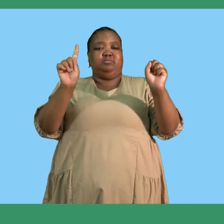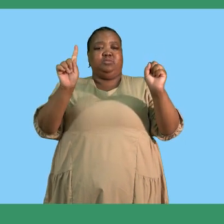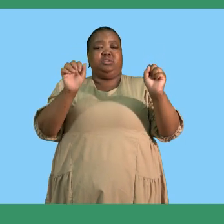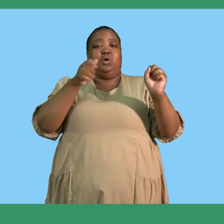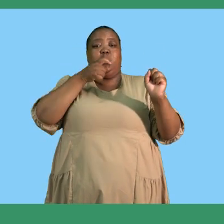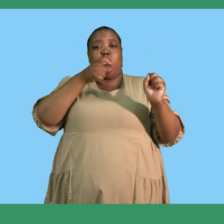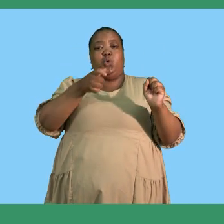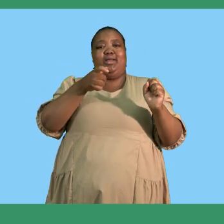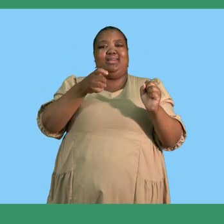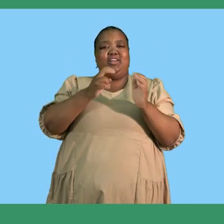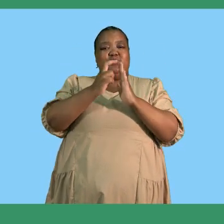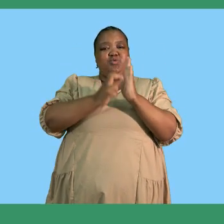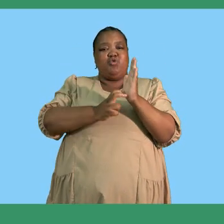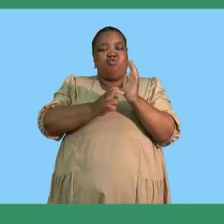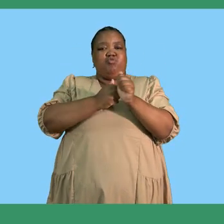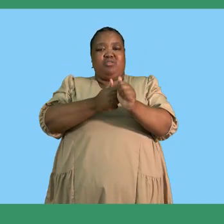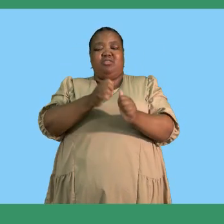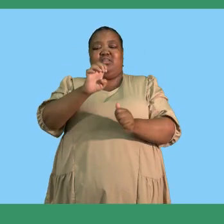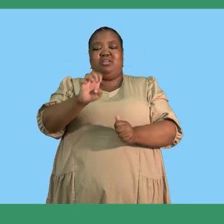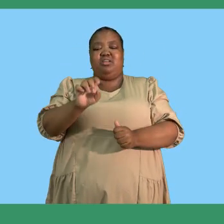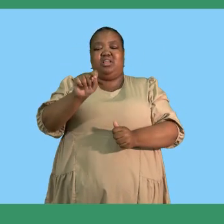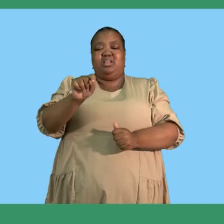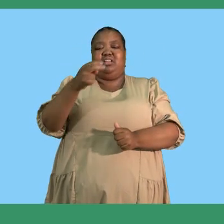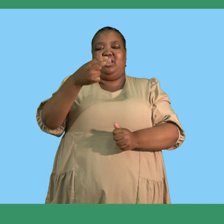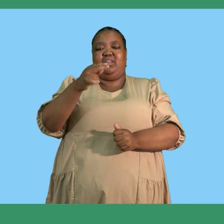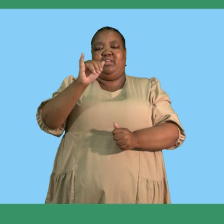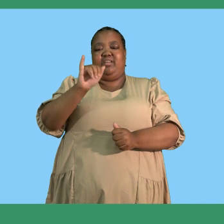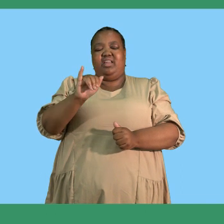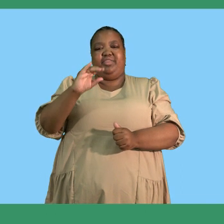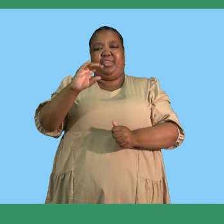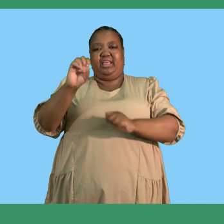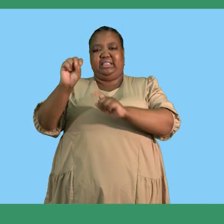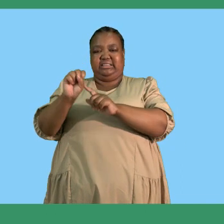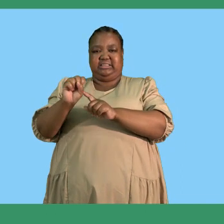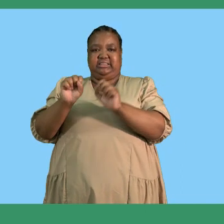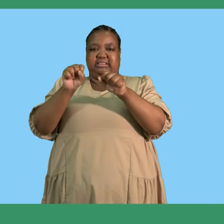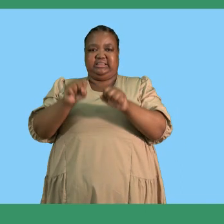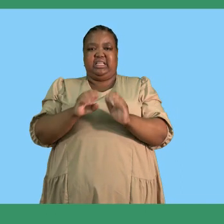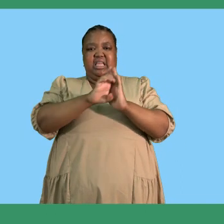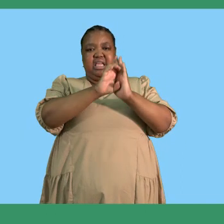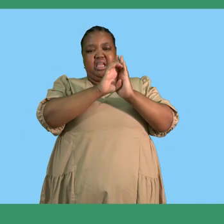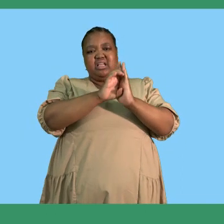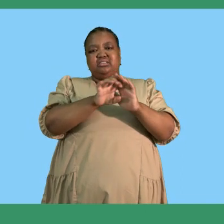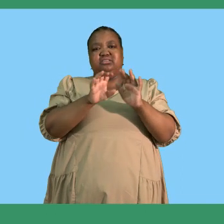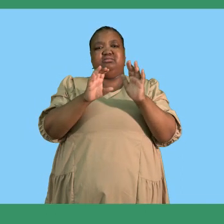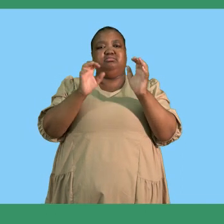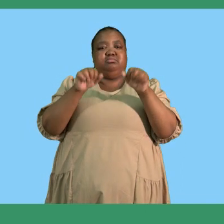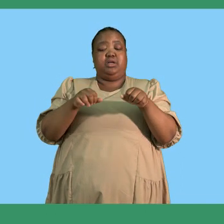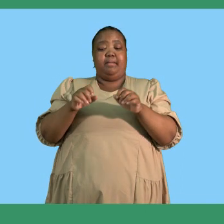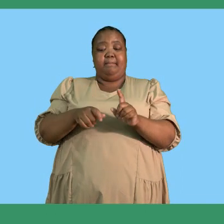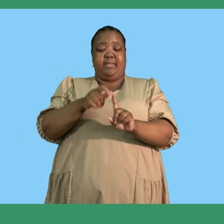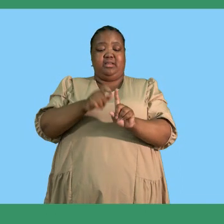lesson include your word ethics, which is defined to be the moral principle that governs